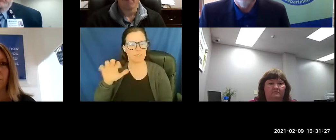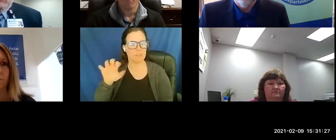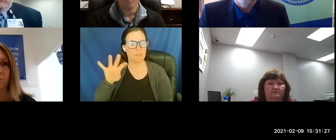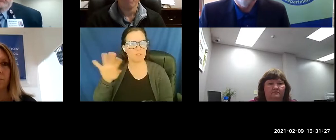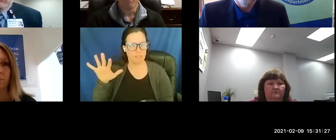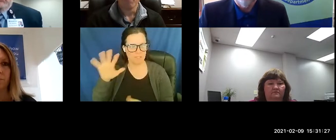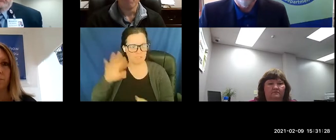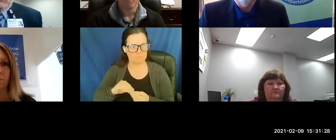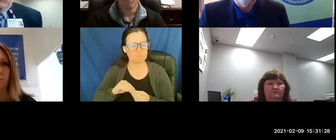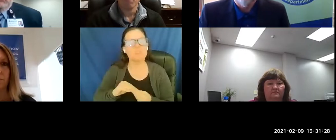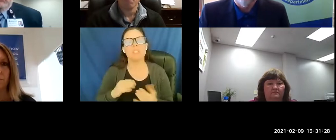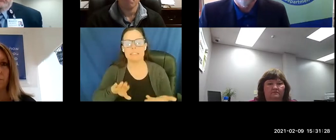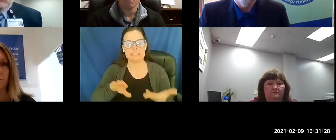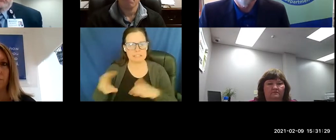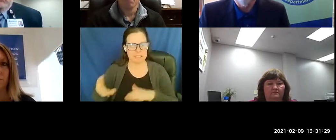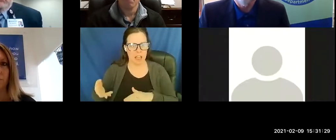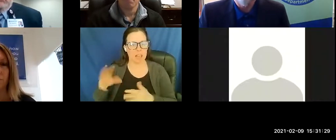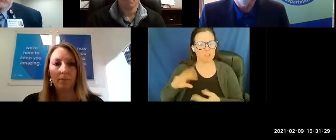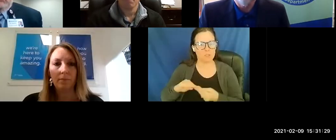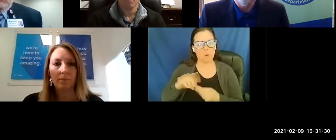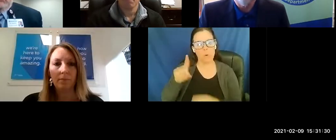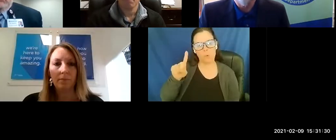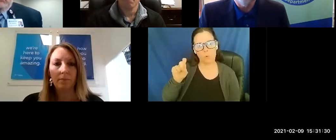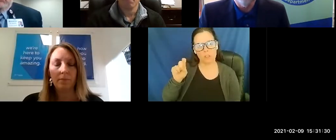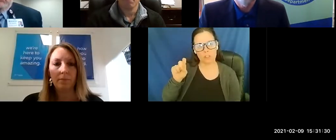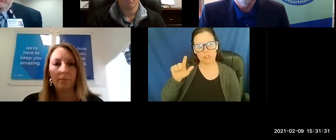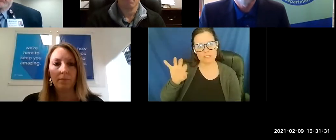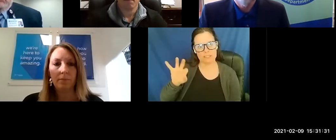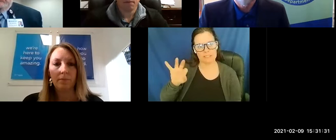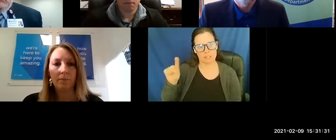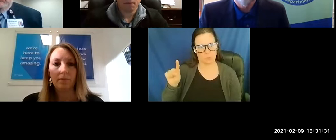16,545, and our deaths are at 191.